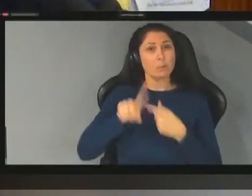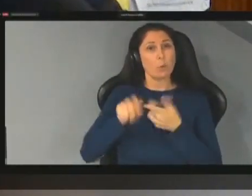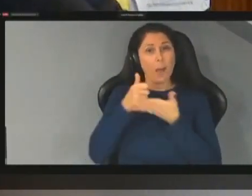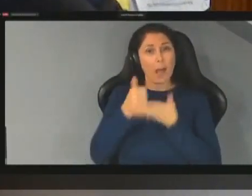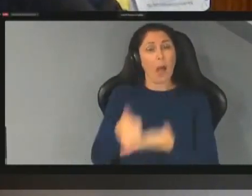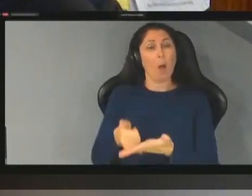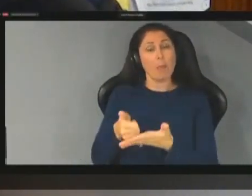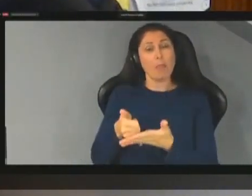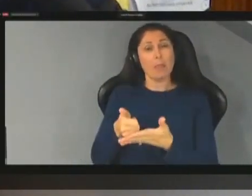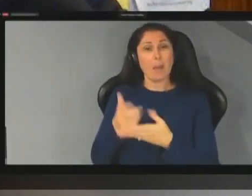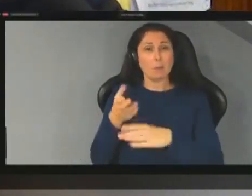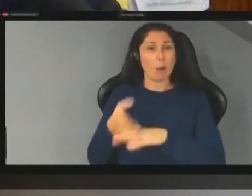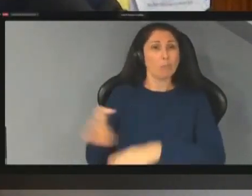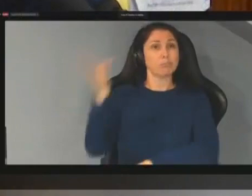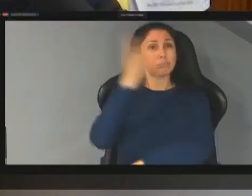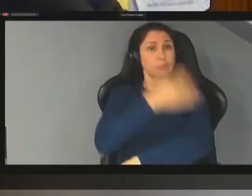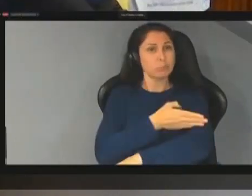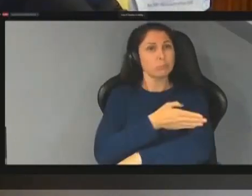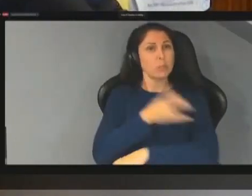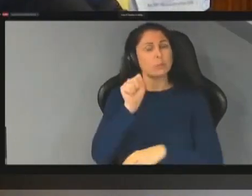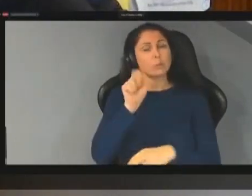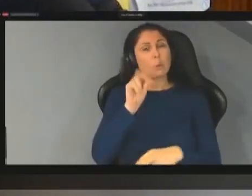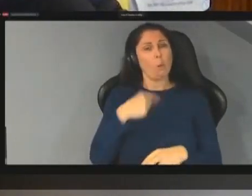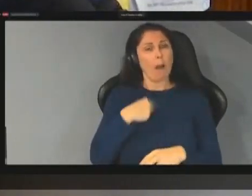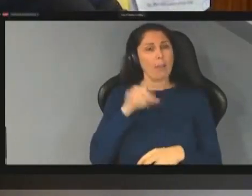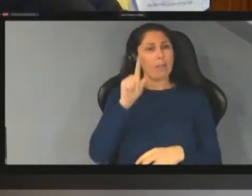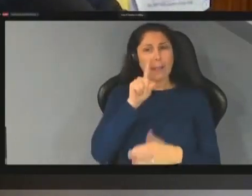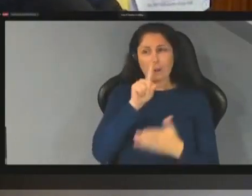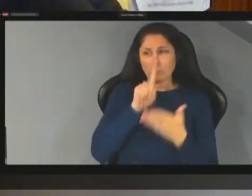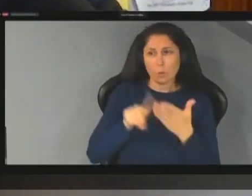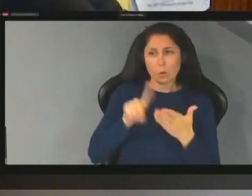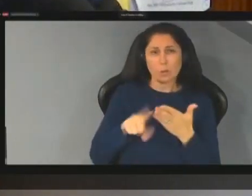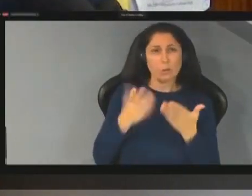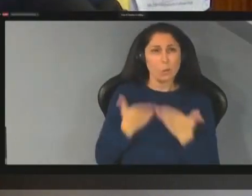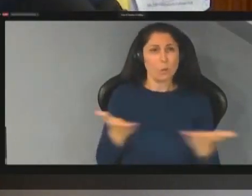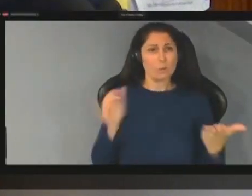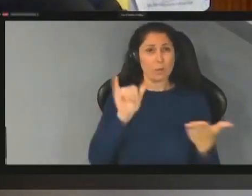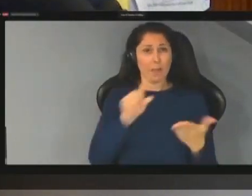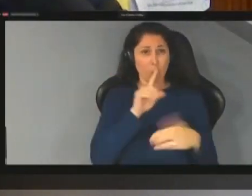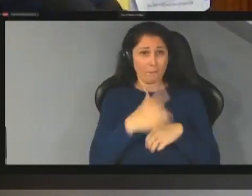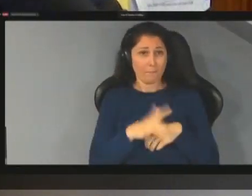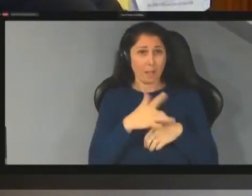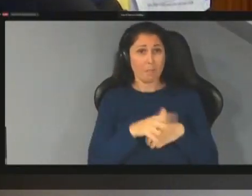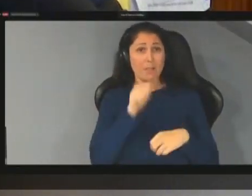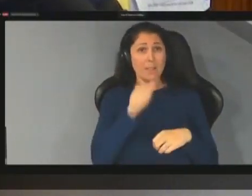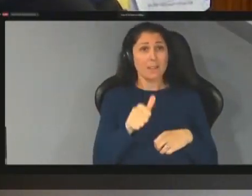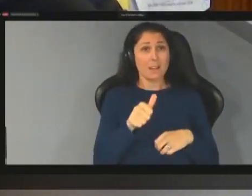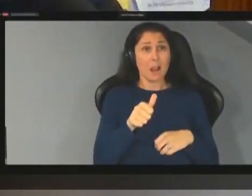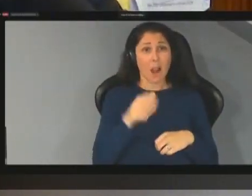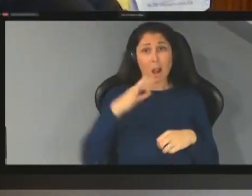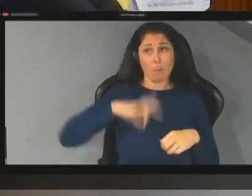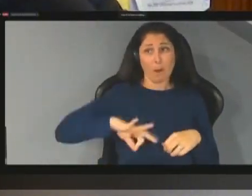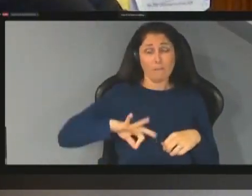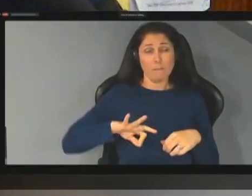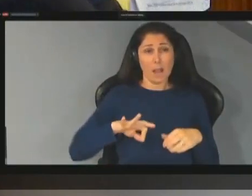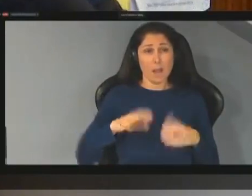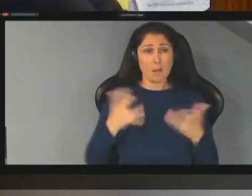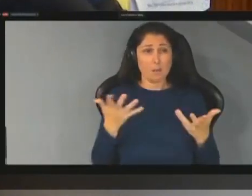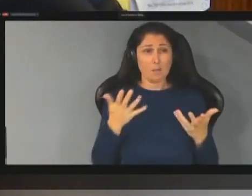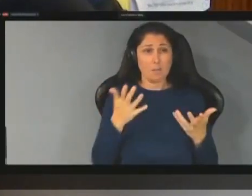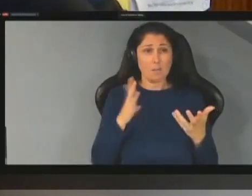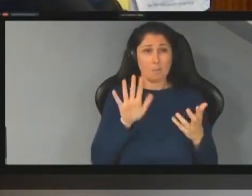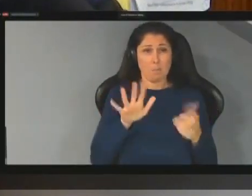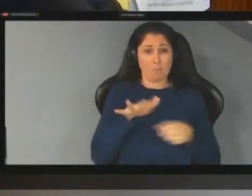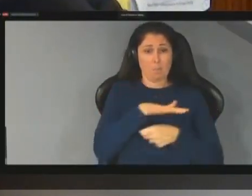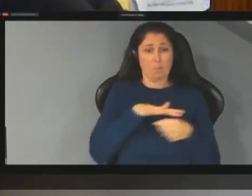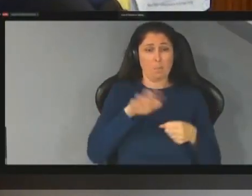up. And so I think looking into the resources that are available to us in a nonprofit ecosystem would be a